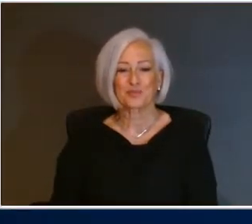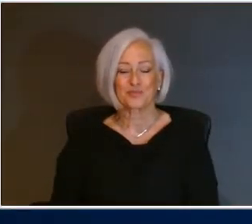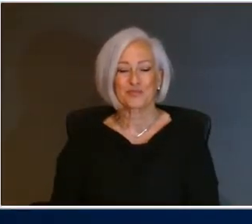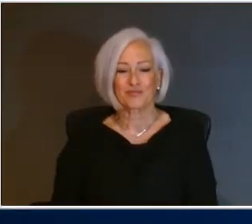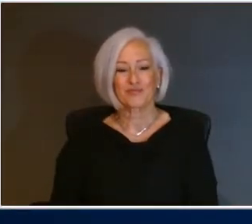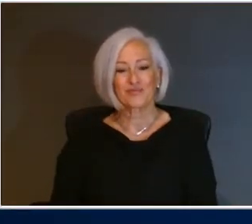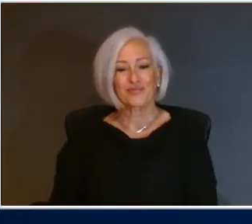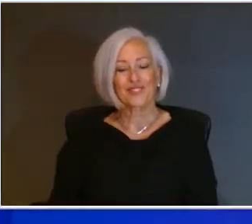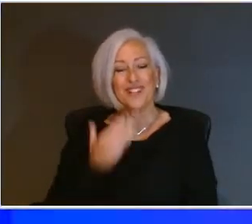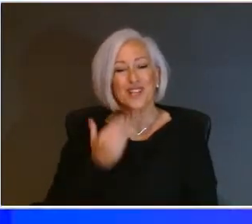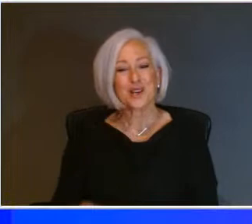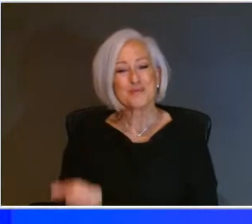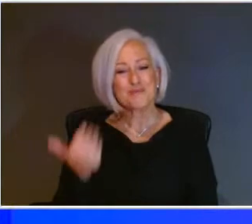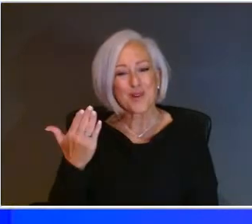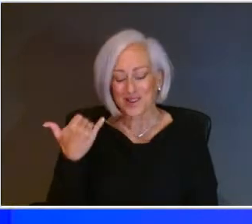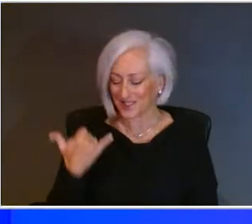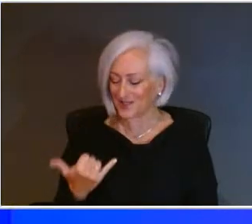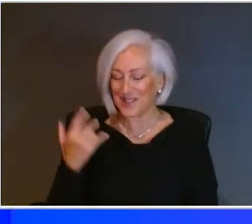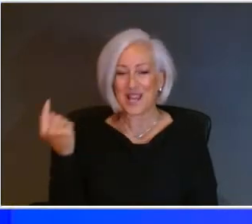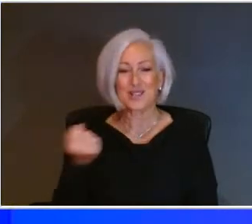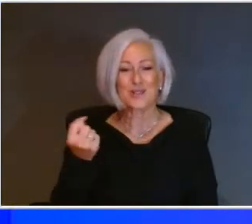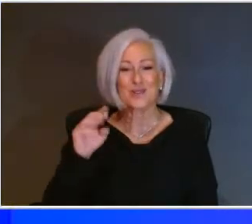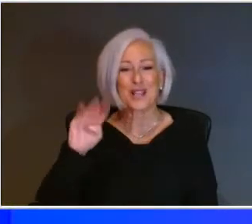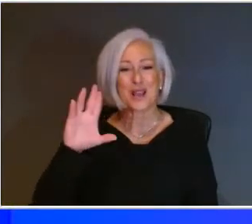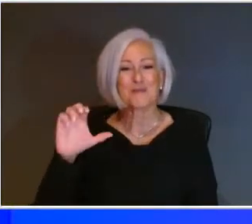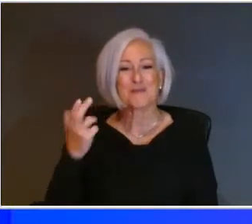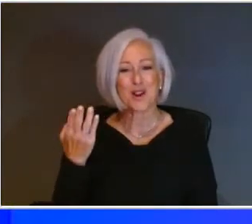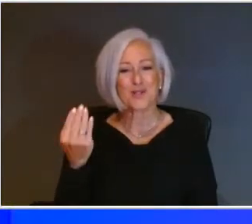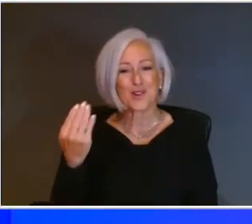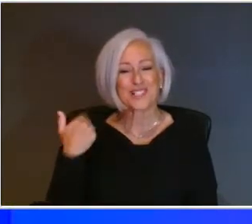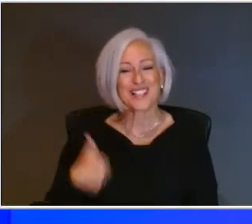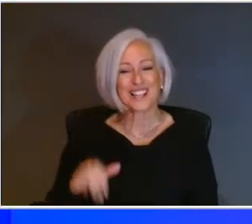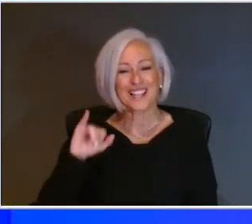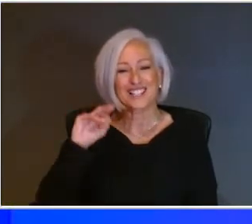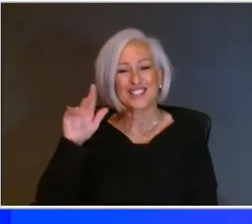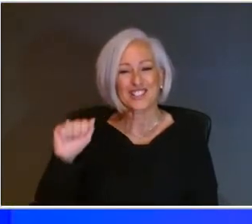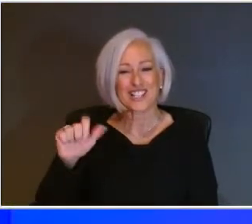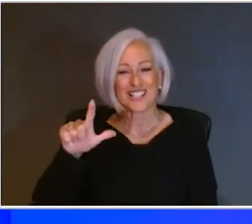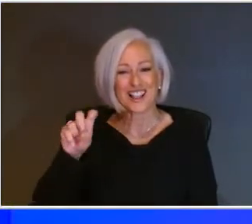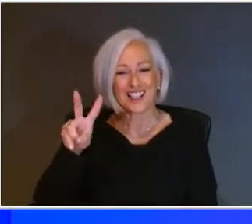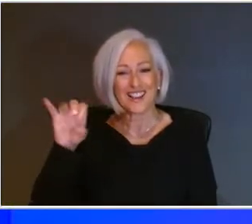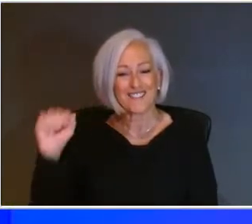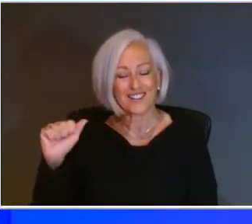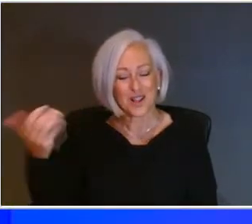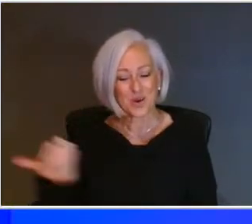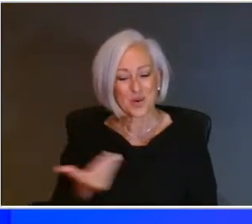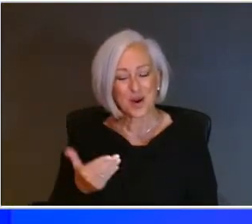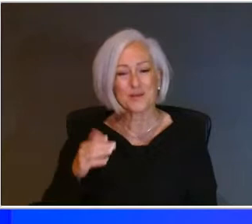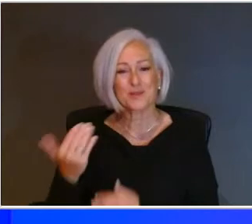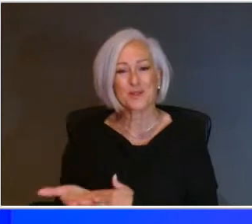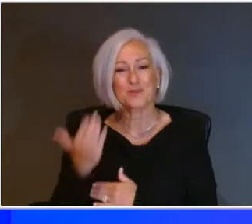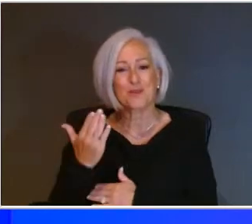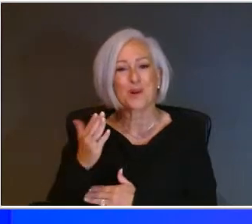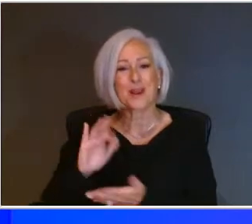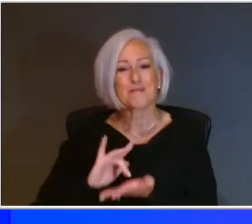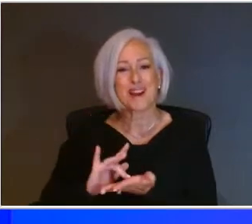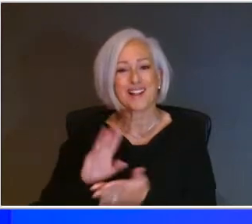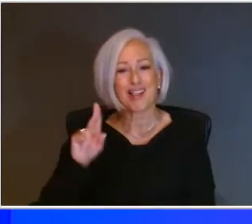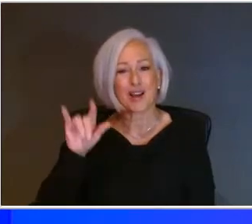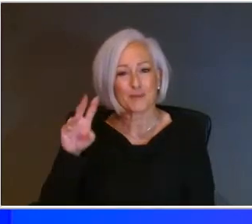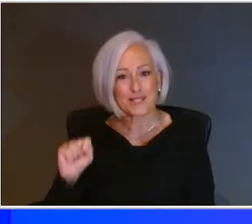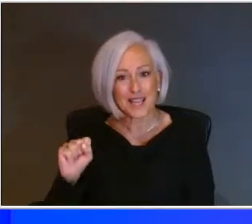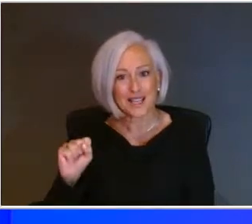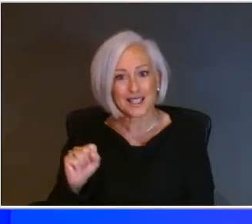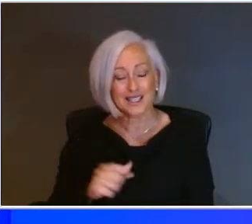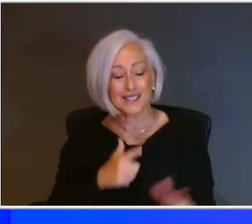Good morning. It is Tuesday, March 14th. I'm Jessica Lovell, and welcome into the Morning Medical Update. Speed, stamina, and strength don't really